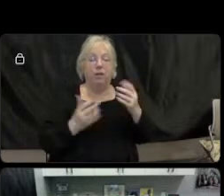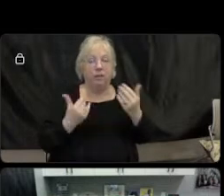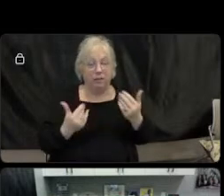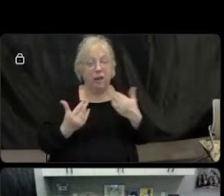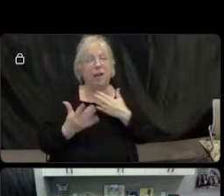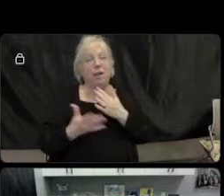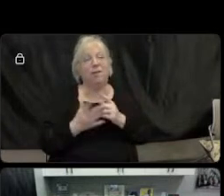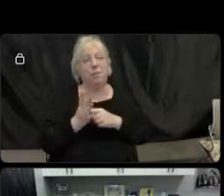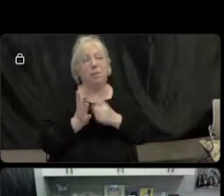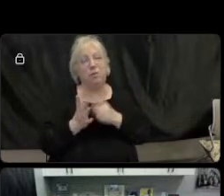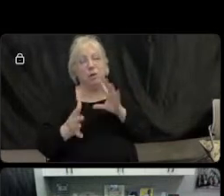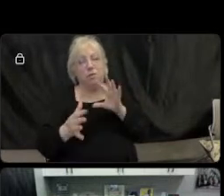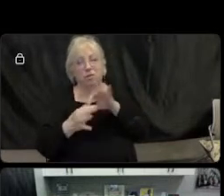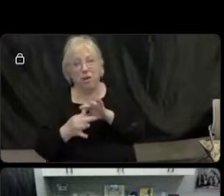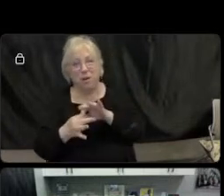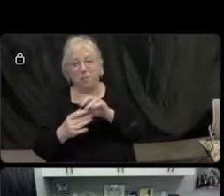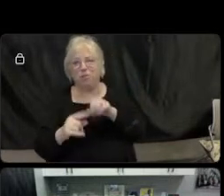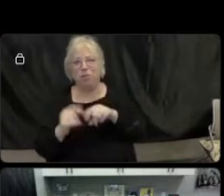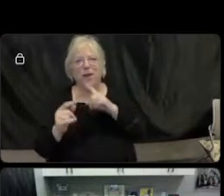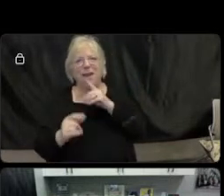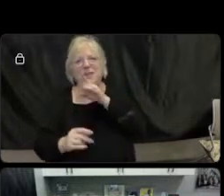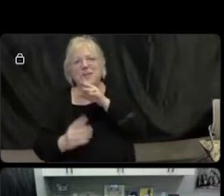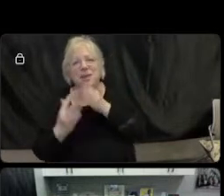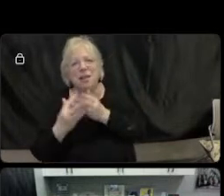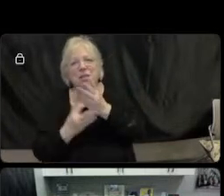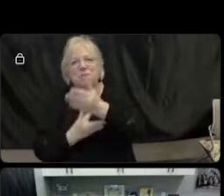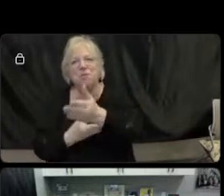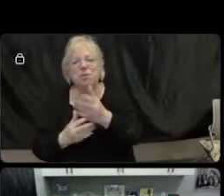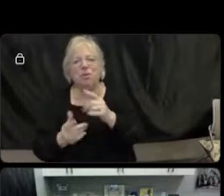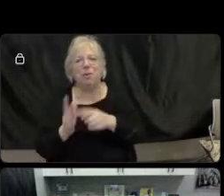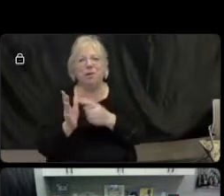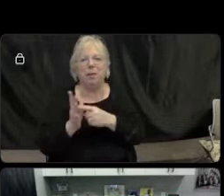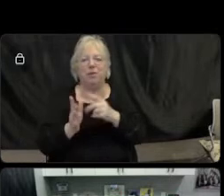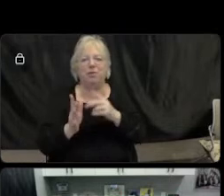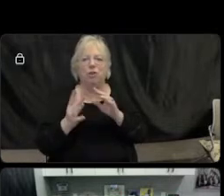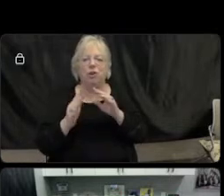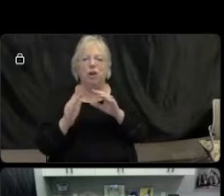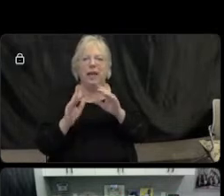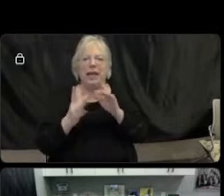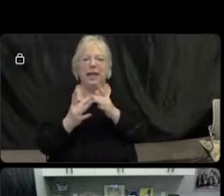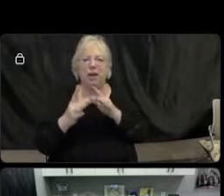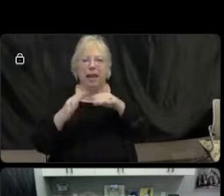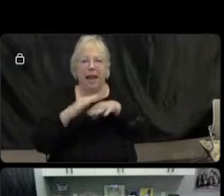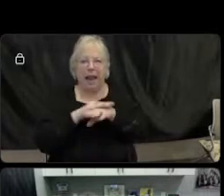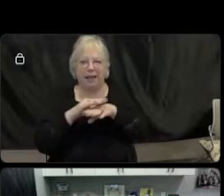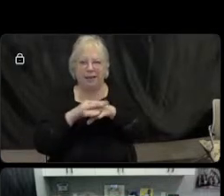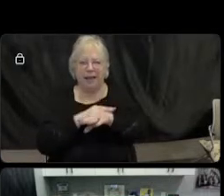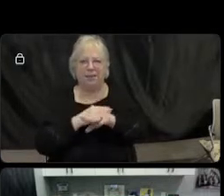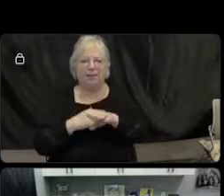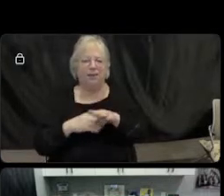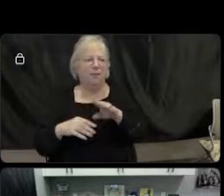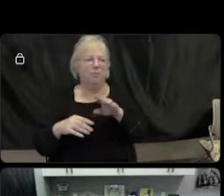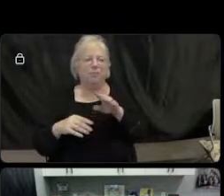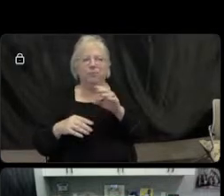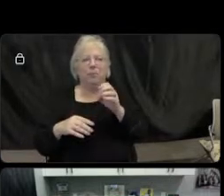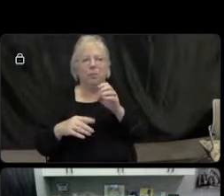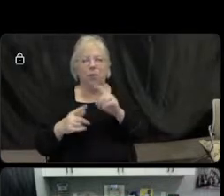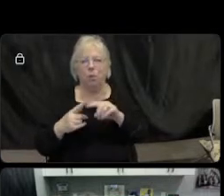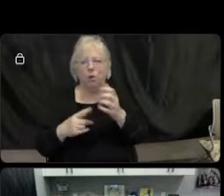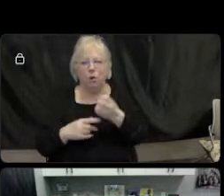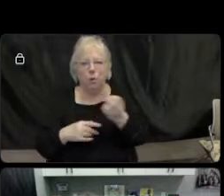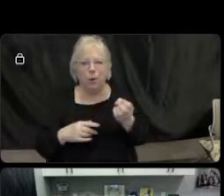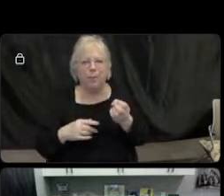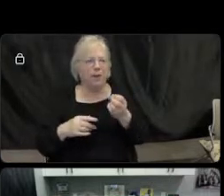through, it's your location, it's your internet access, it's the equipment. It's not necessarily the WebEx. It's just not letting you get through to the